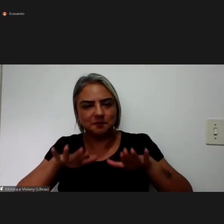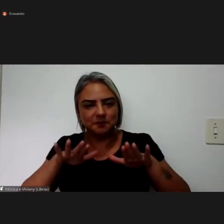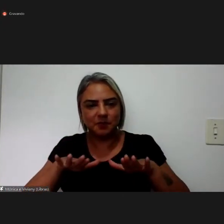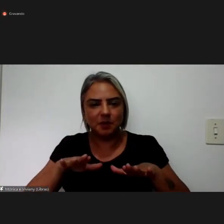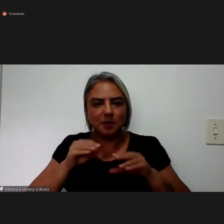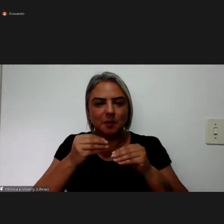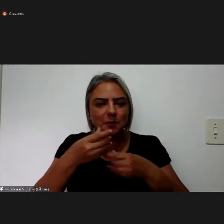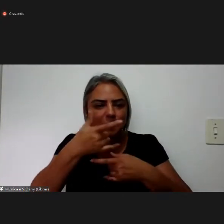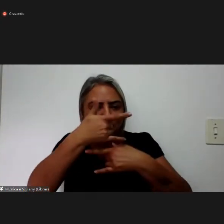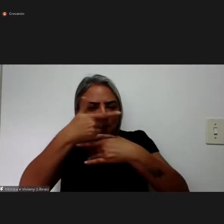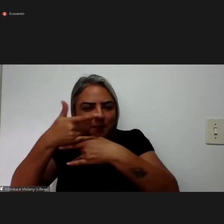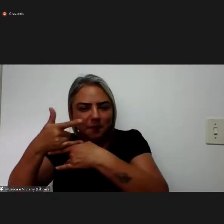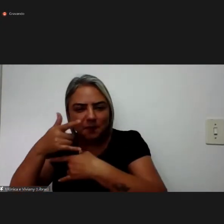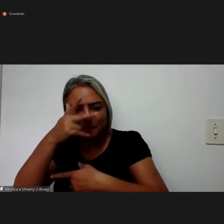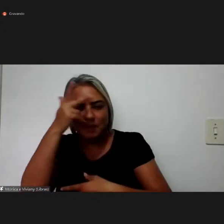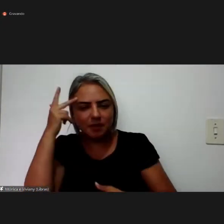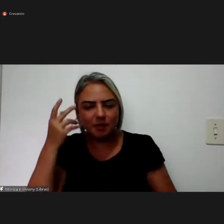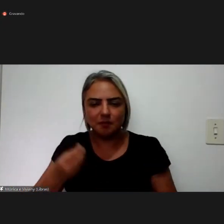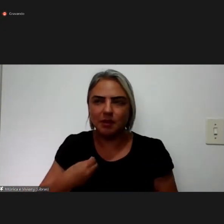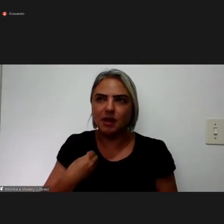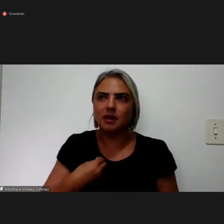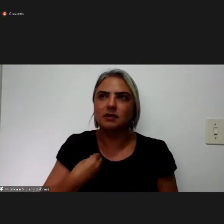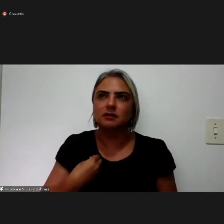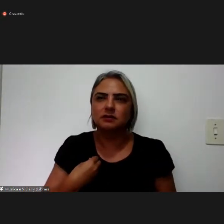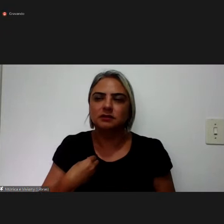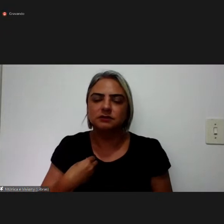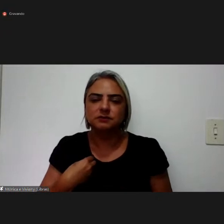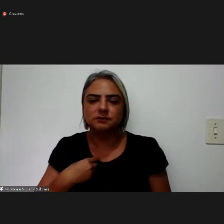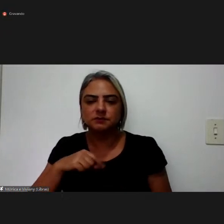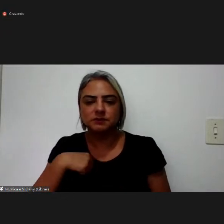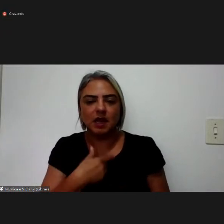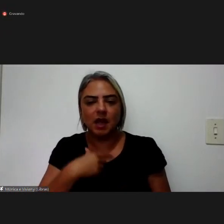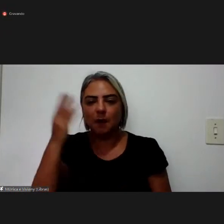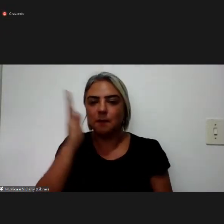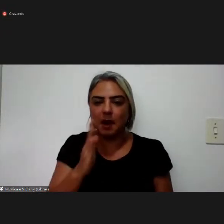you. We have a lot of people participating.